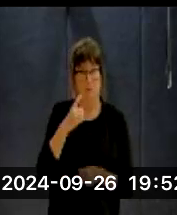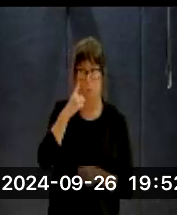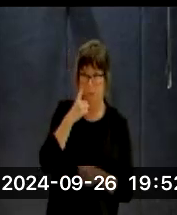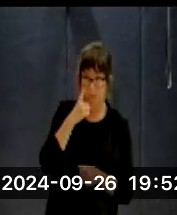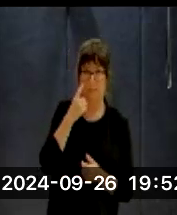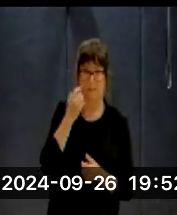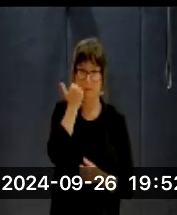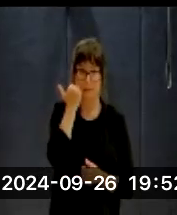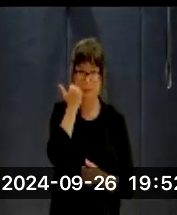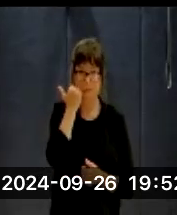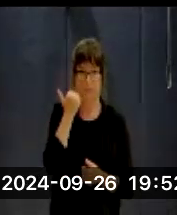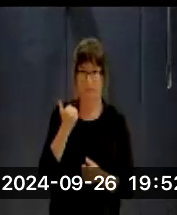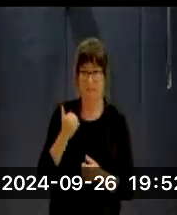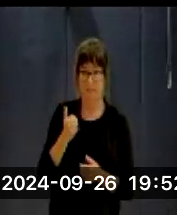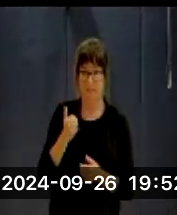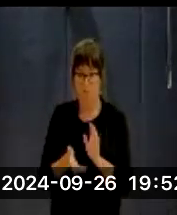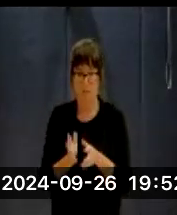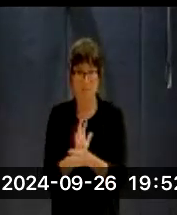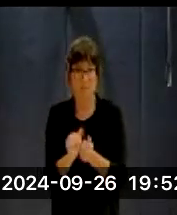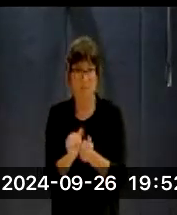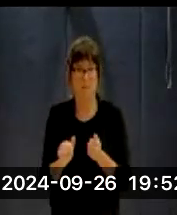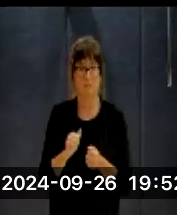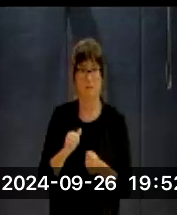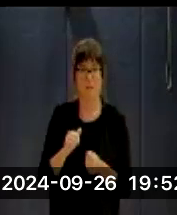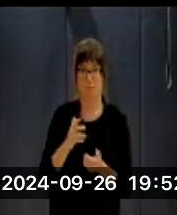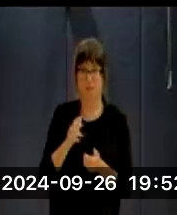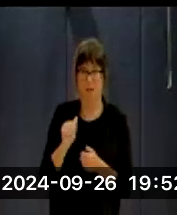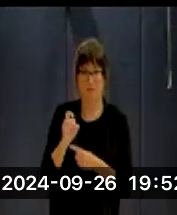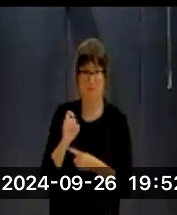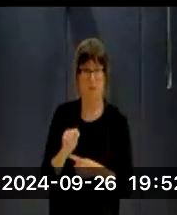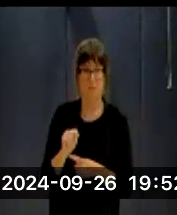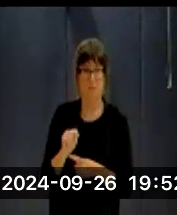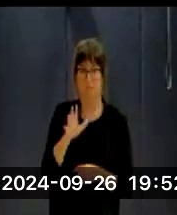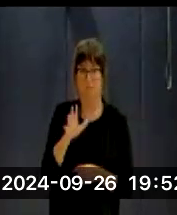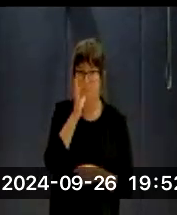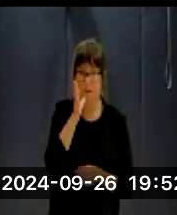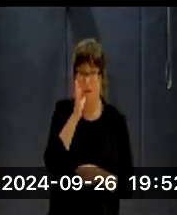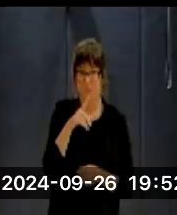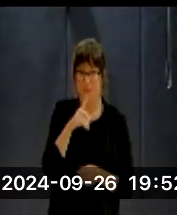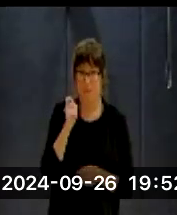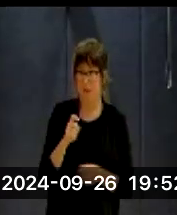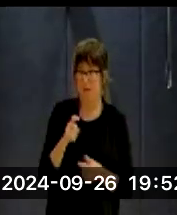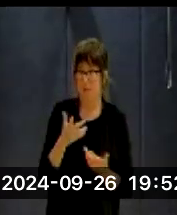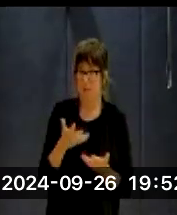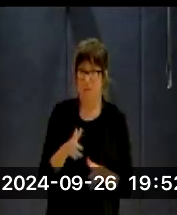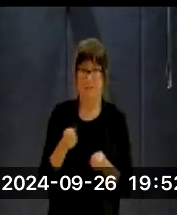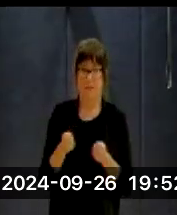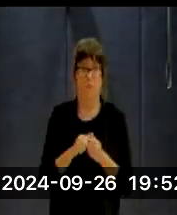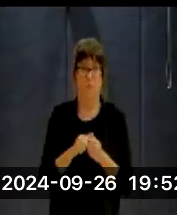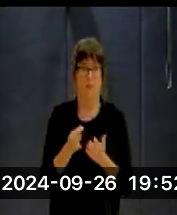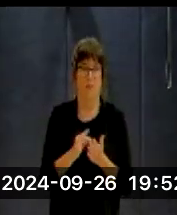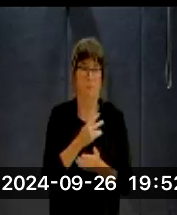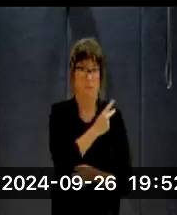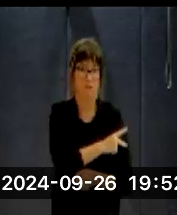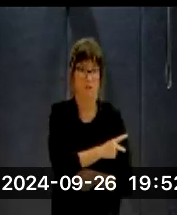dentist assault his mom because he didn't want to deal with a Medi-Cal patient, which then cost a lot of money and took me away from him, and